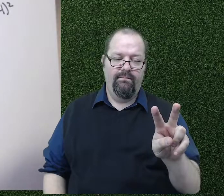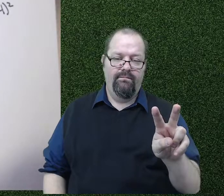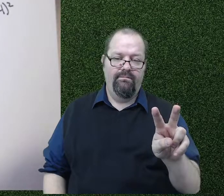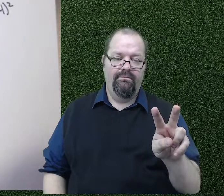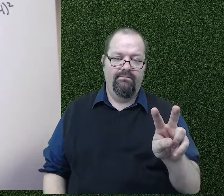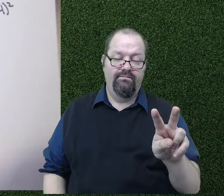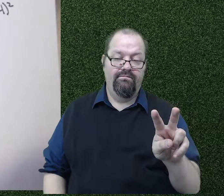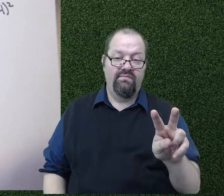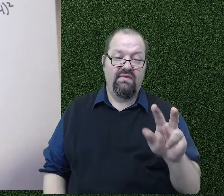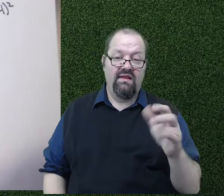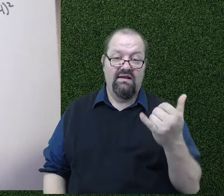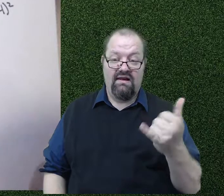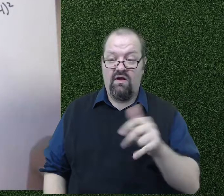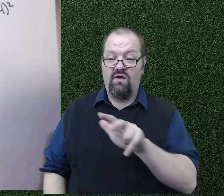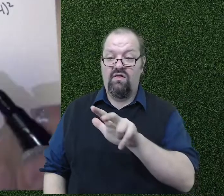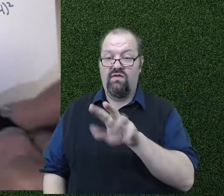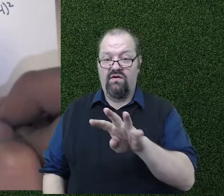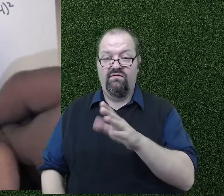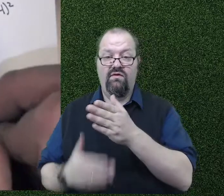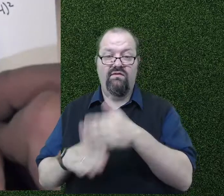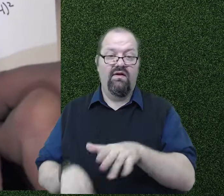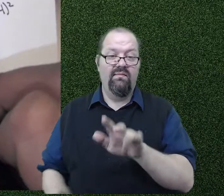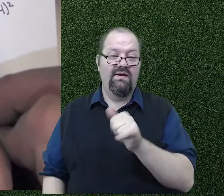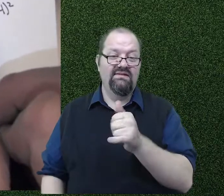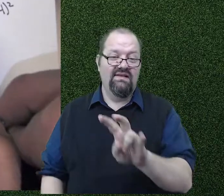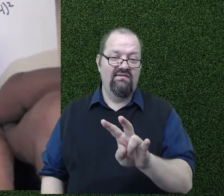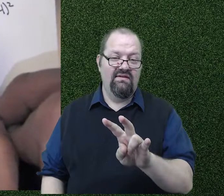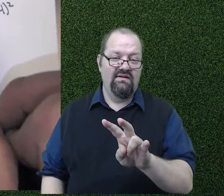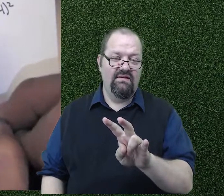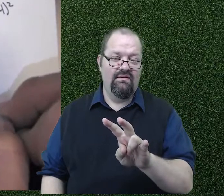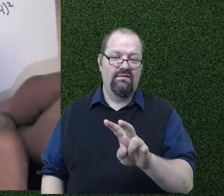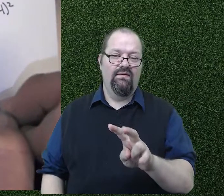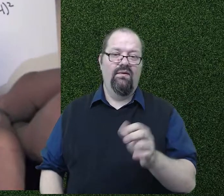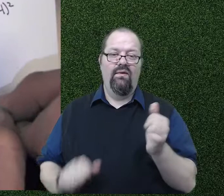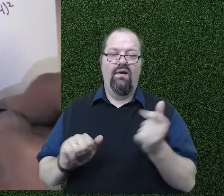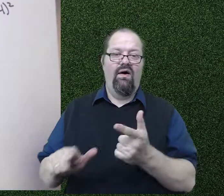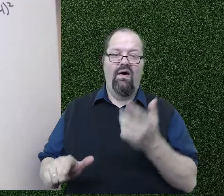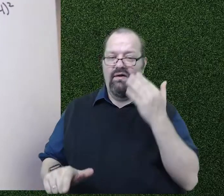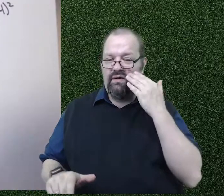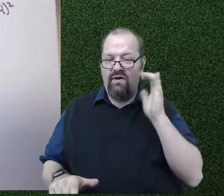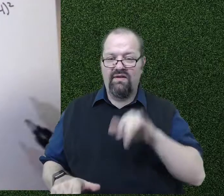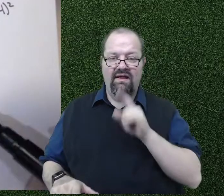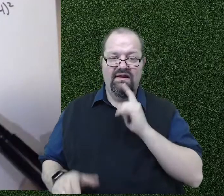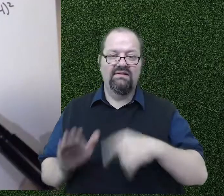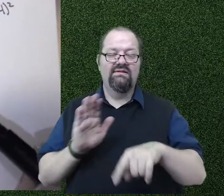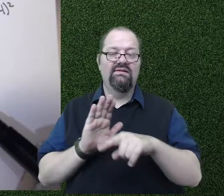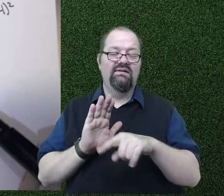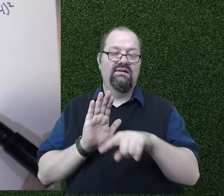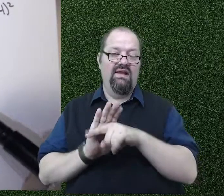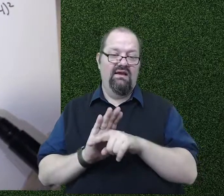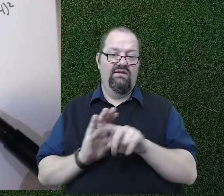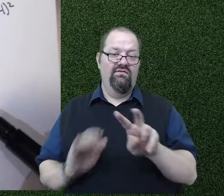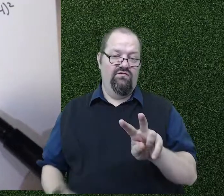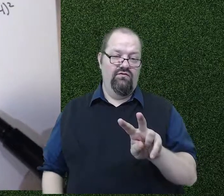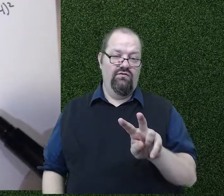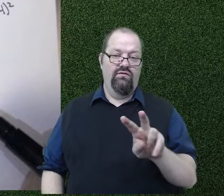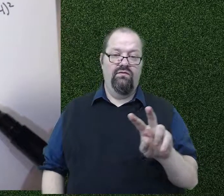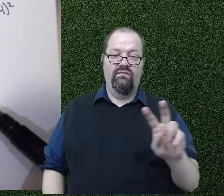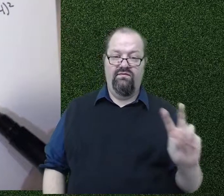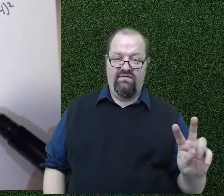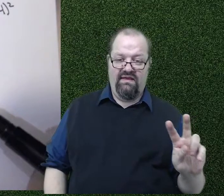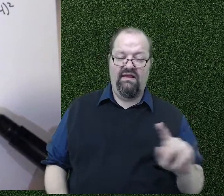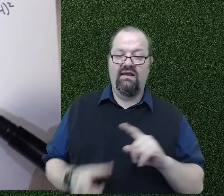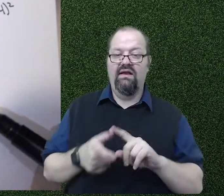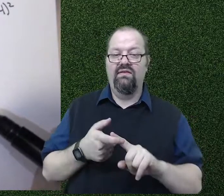Well, 34 divided by 17, we all know that's -2. We see that the projection